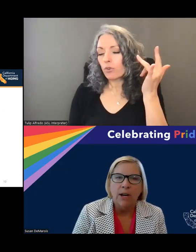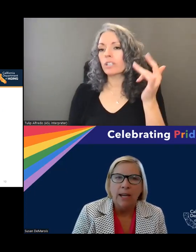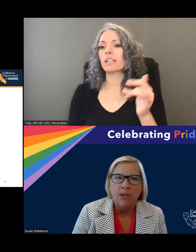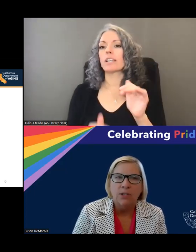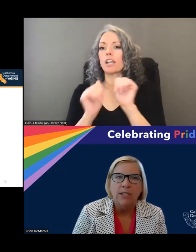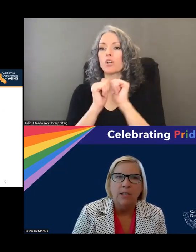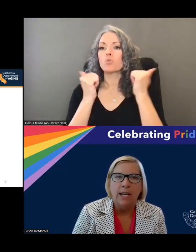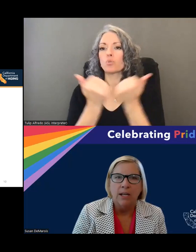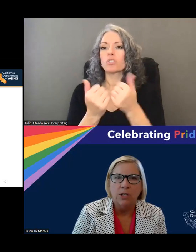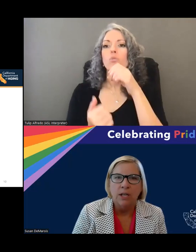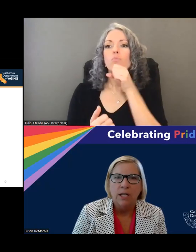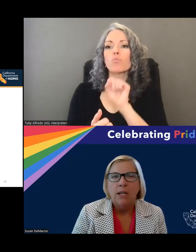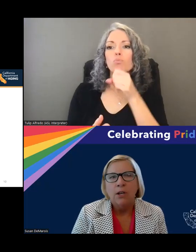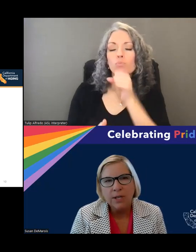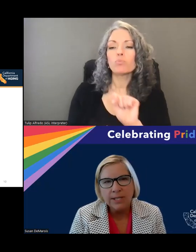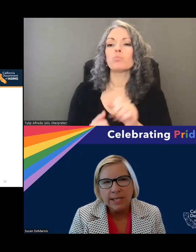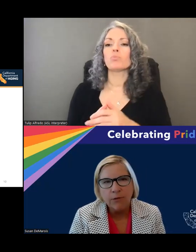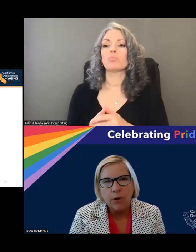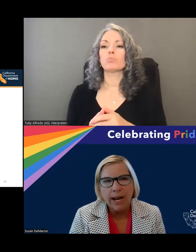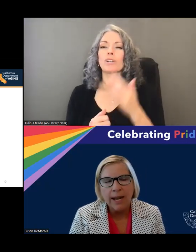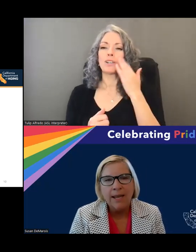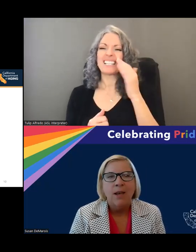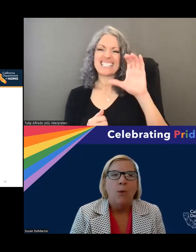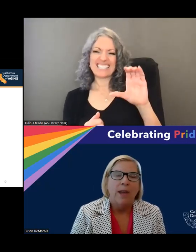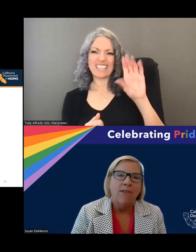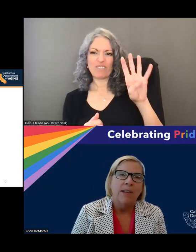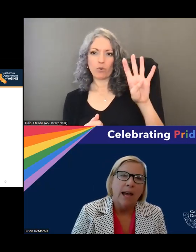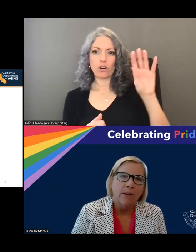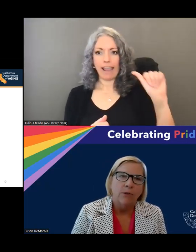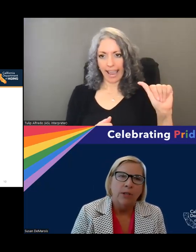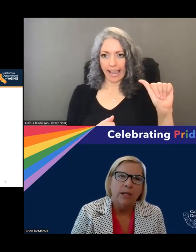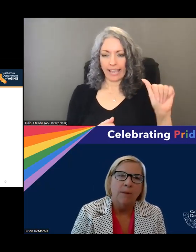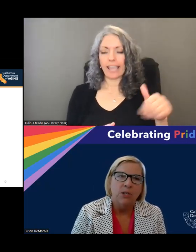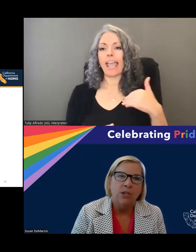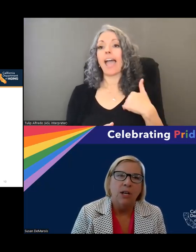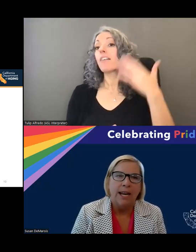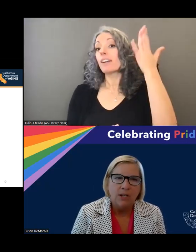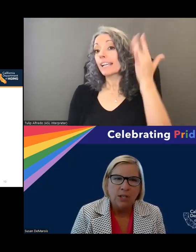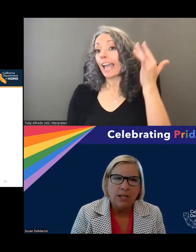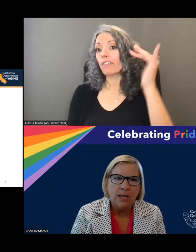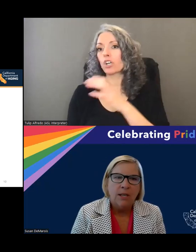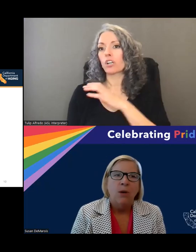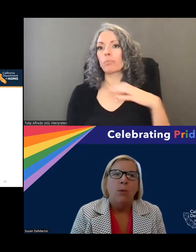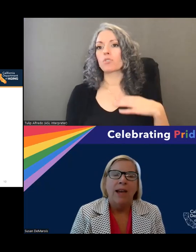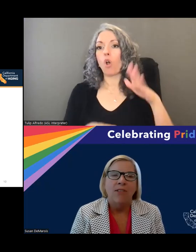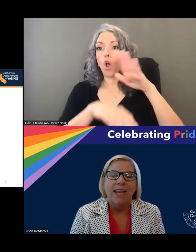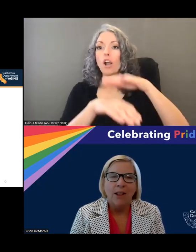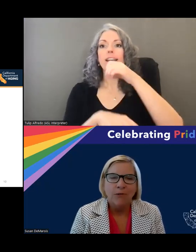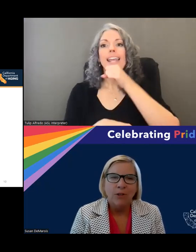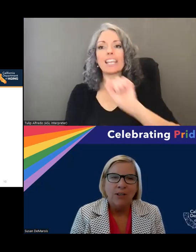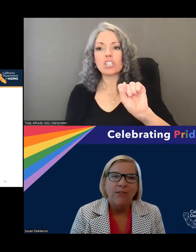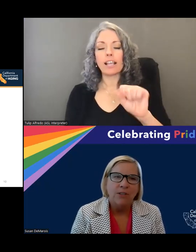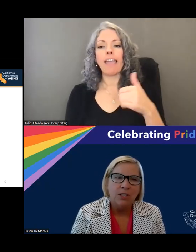of Area Agencies on Aging, known as C4A. We have the California Commission on Aging. We have